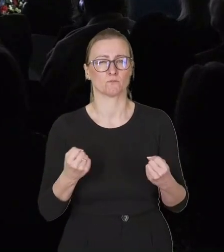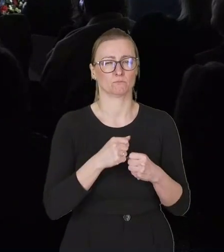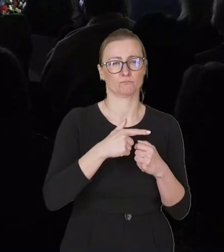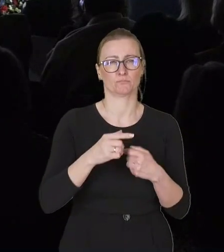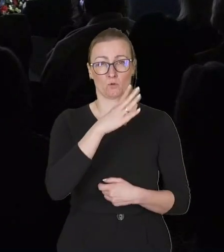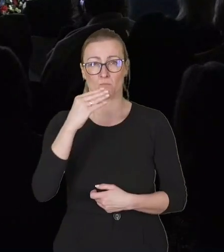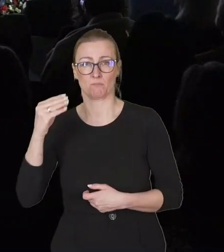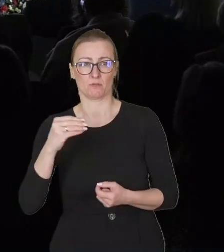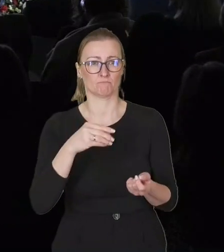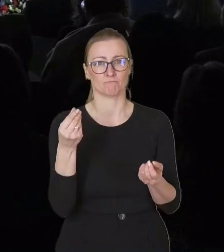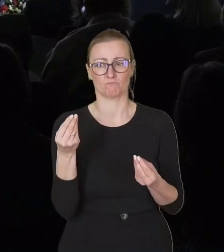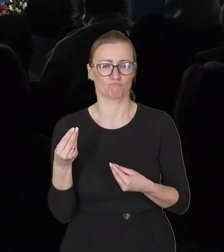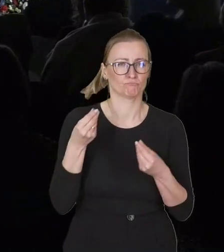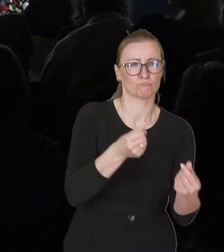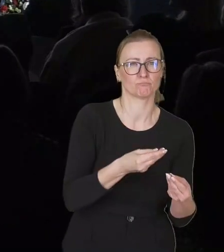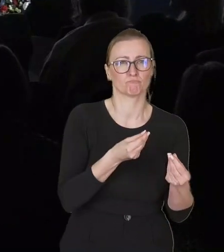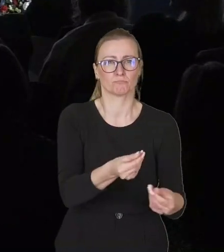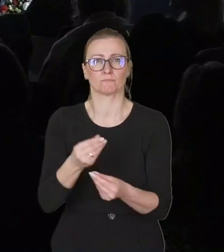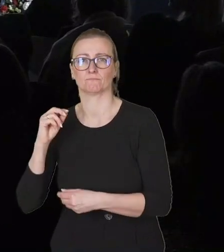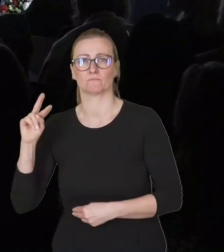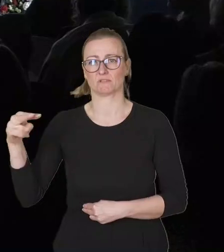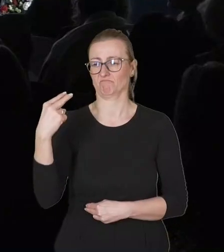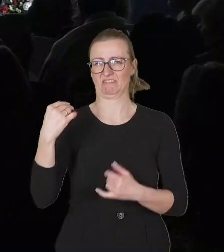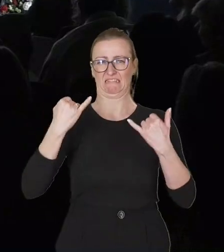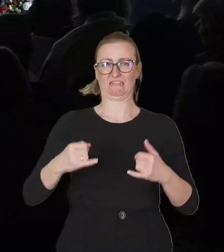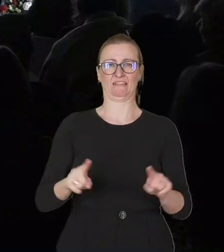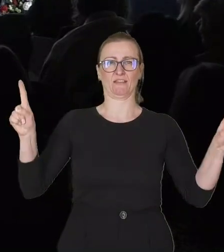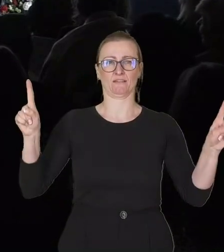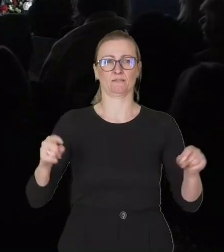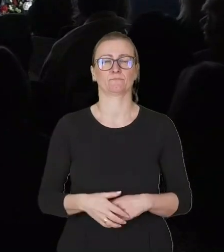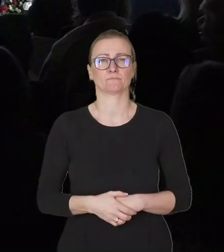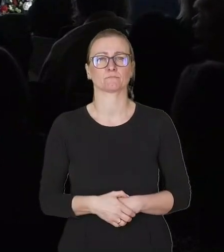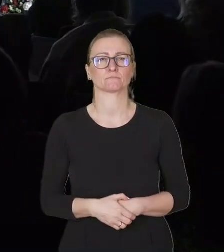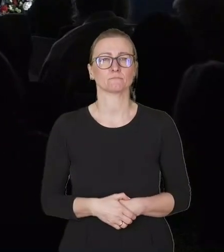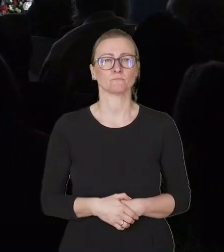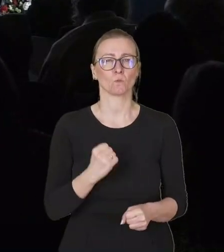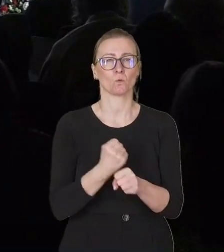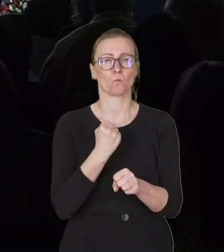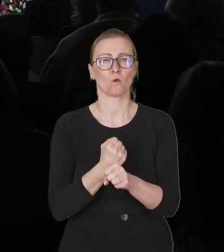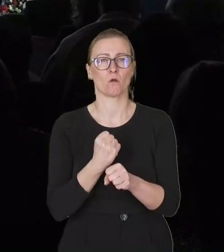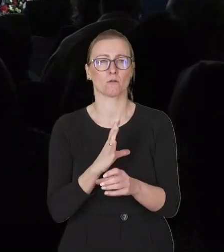Tokyo, Japan perspective. I welcome you very much in the panel. Let's applaud Michael.